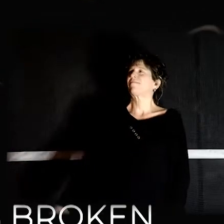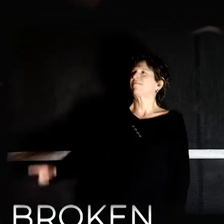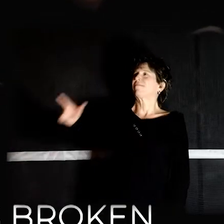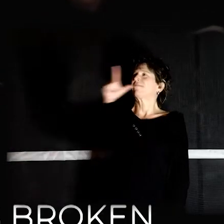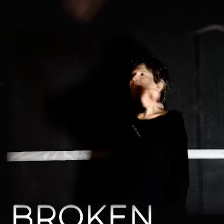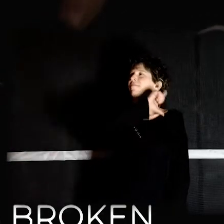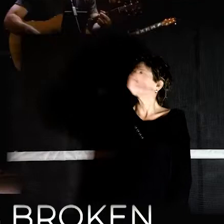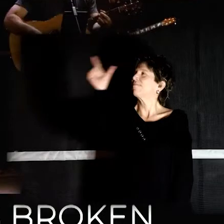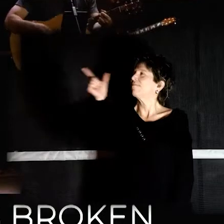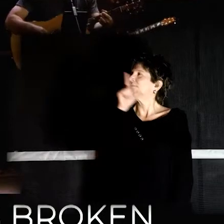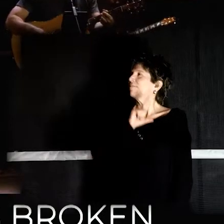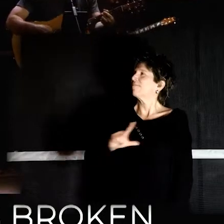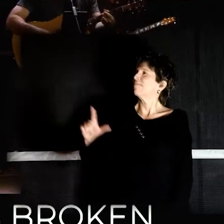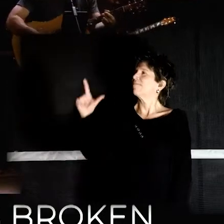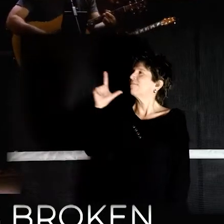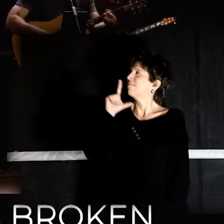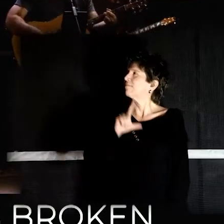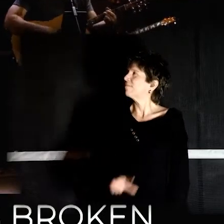broken.